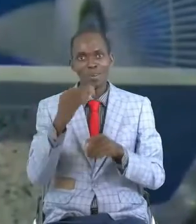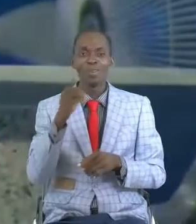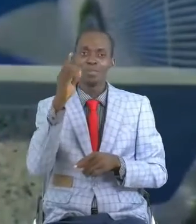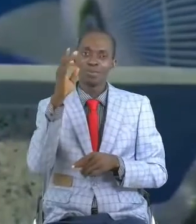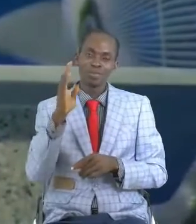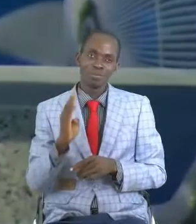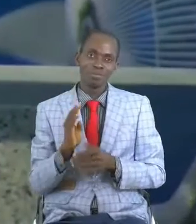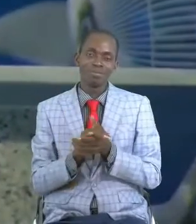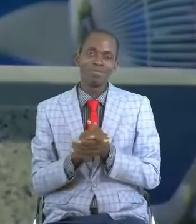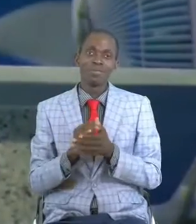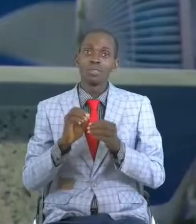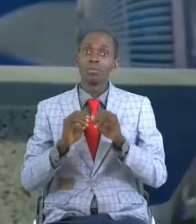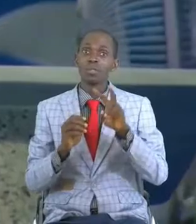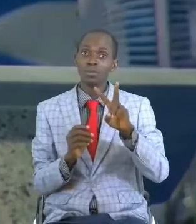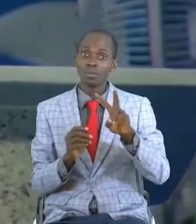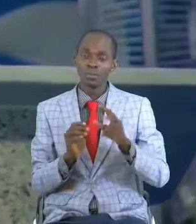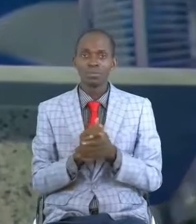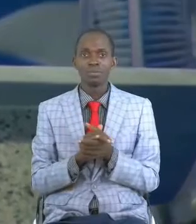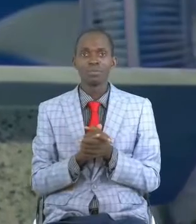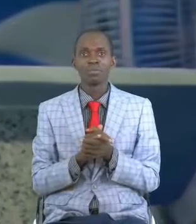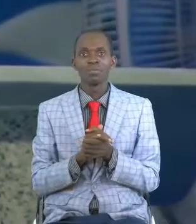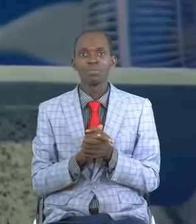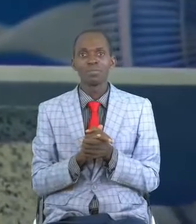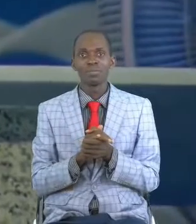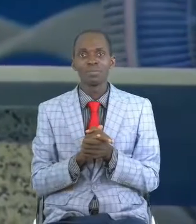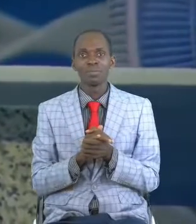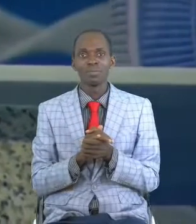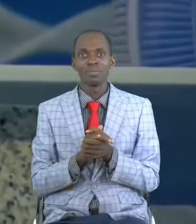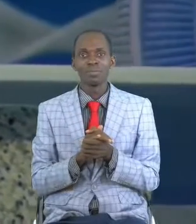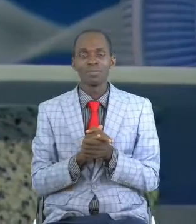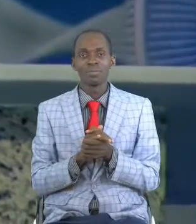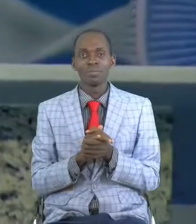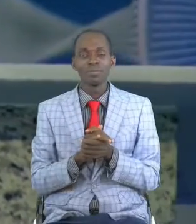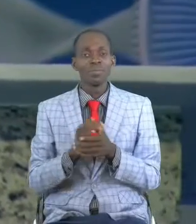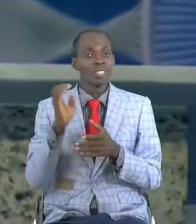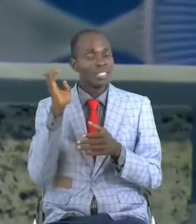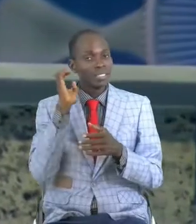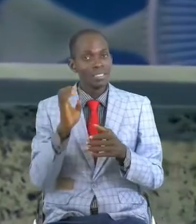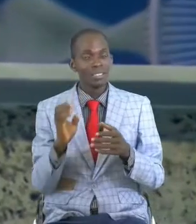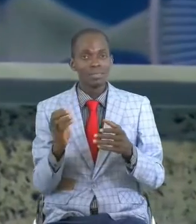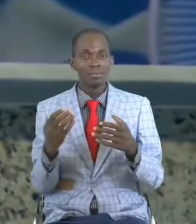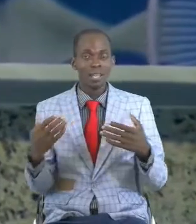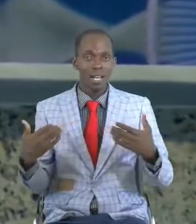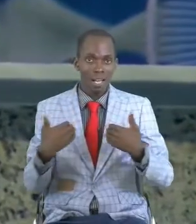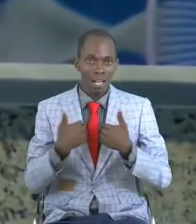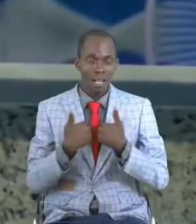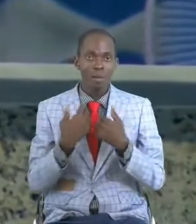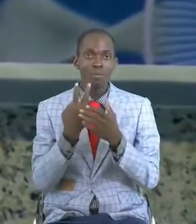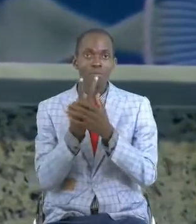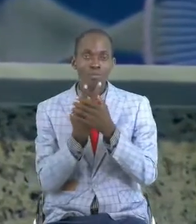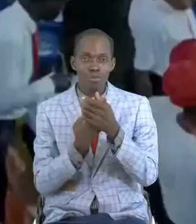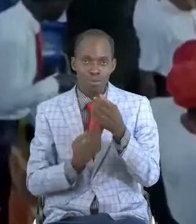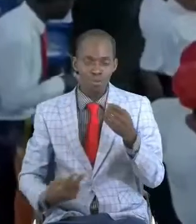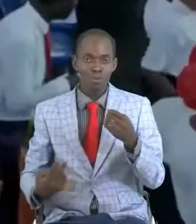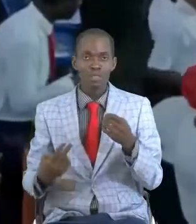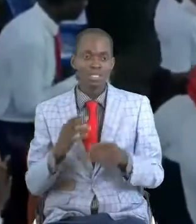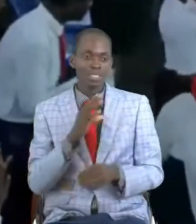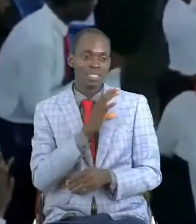Number two, he combines both character and charisma together.